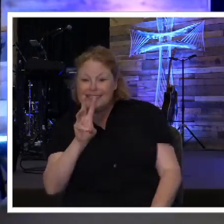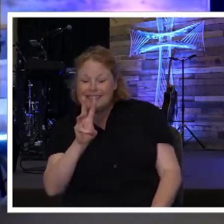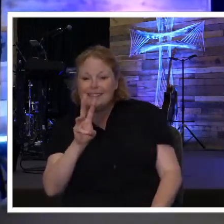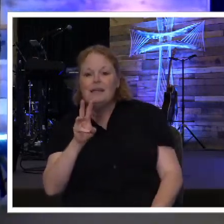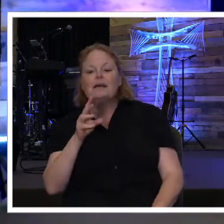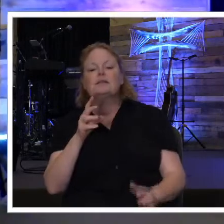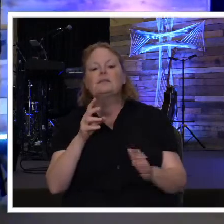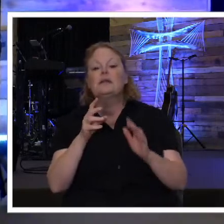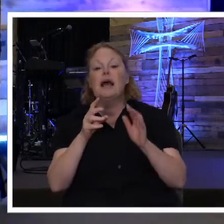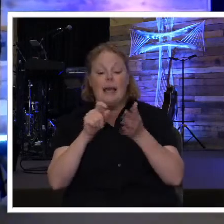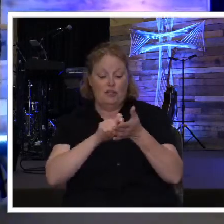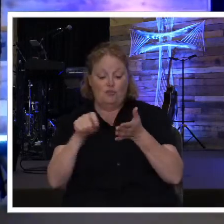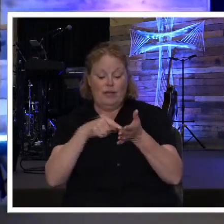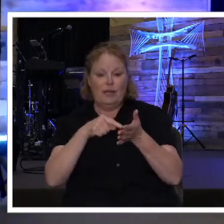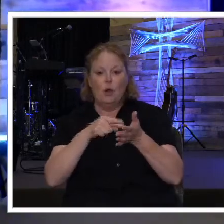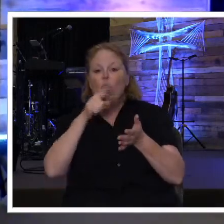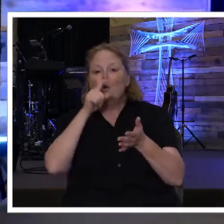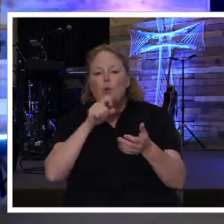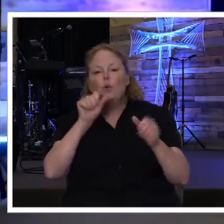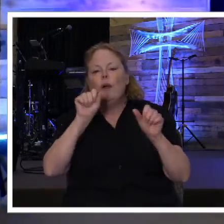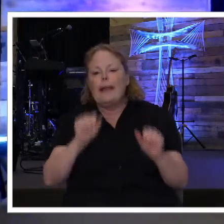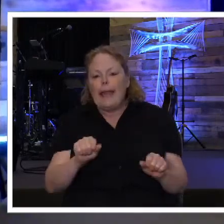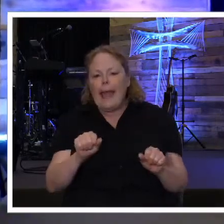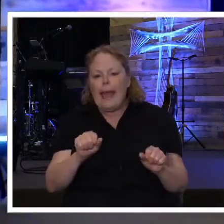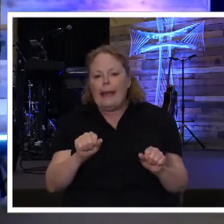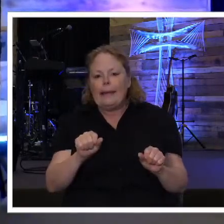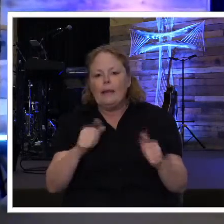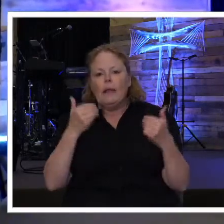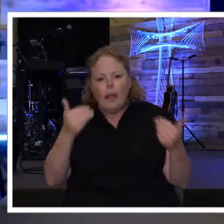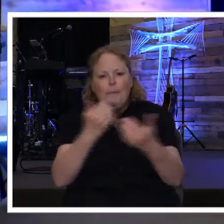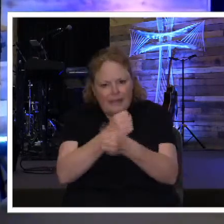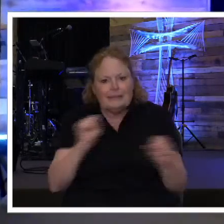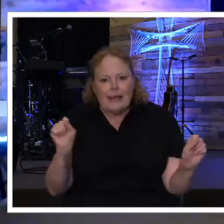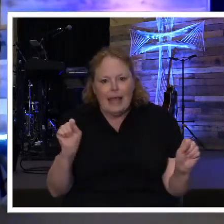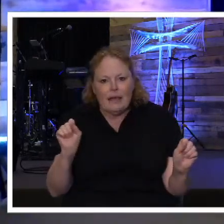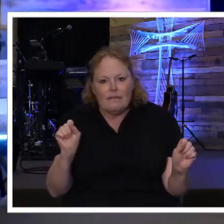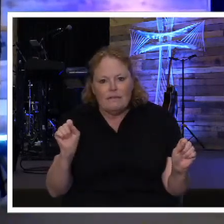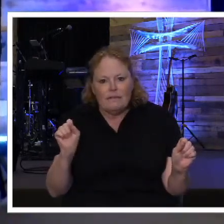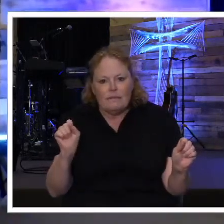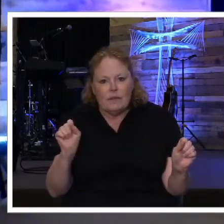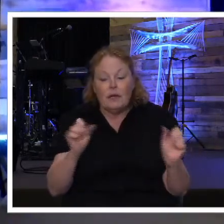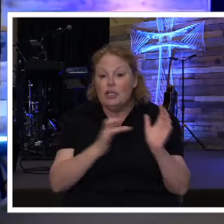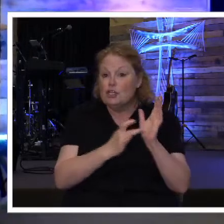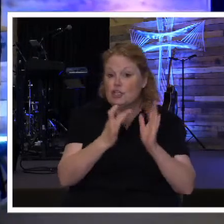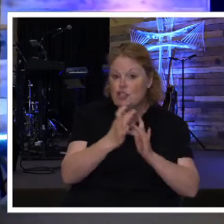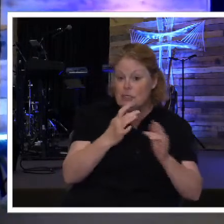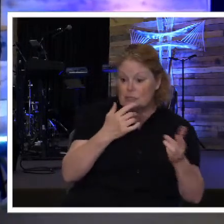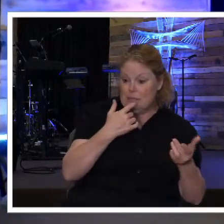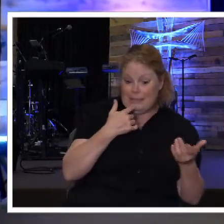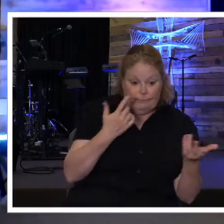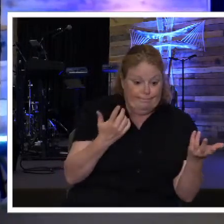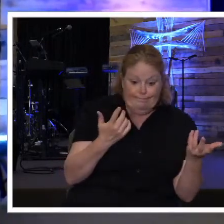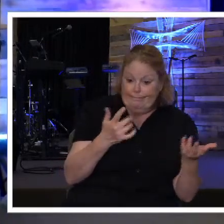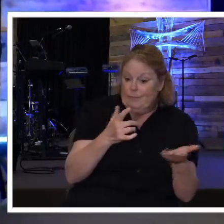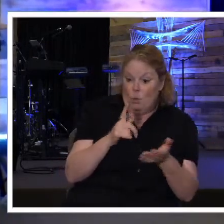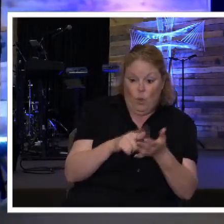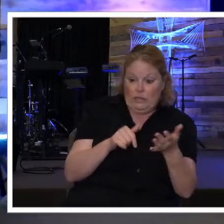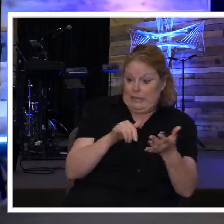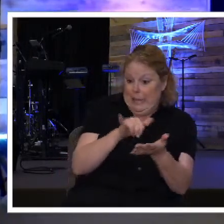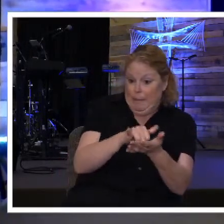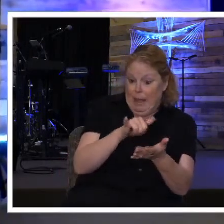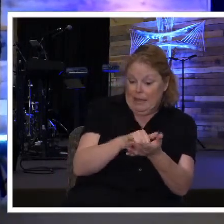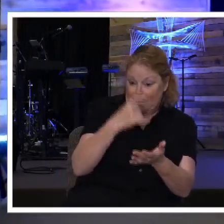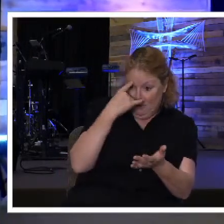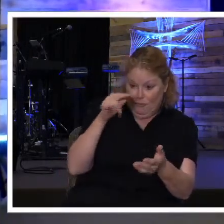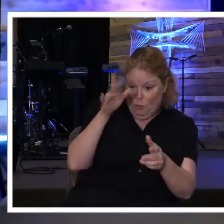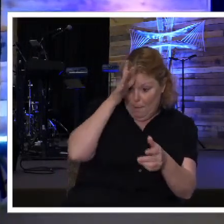"Who then can be saved?" And Jesus said, "What is impossible with men is possible with